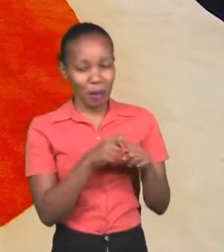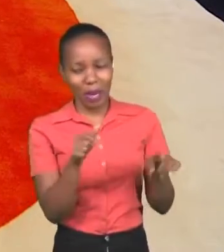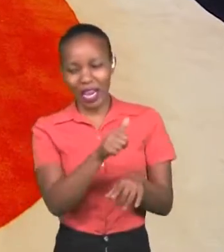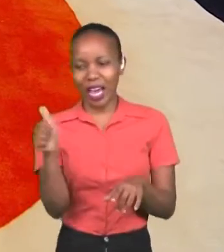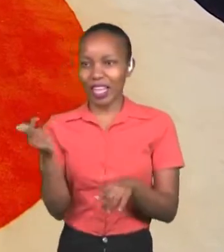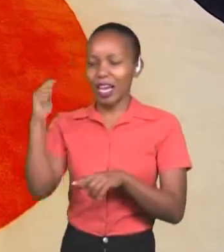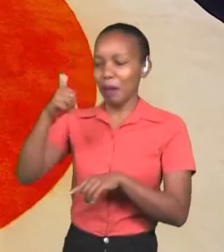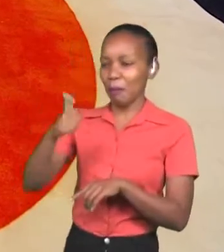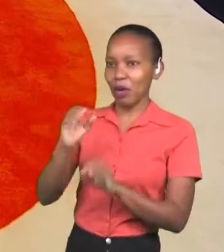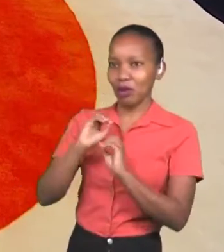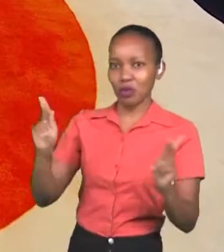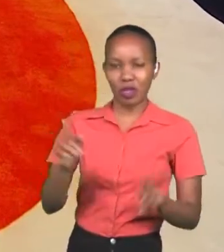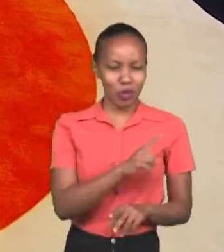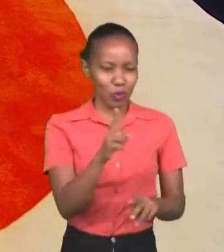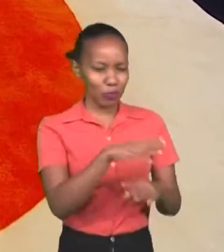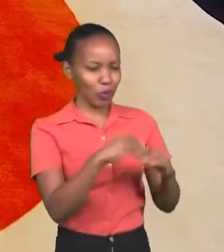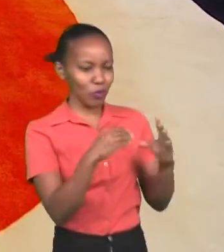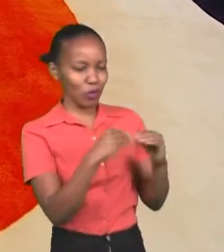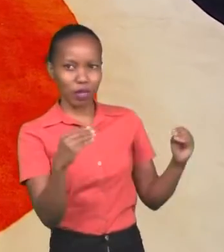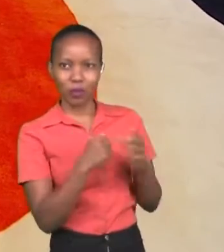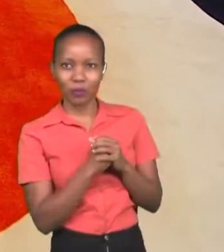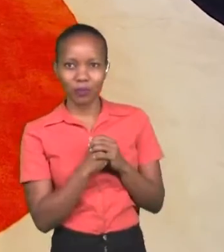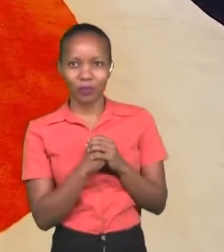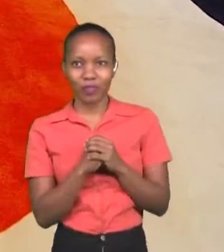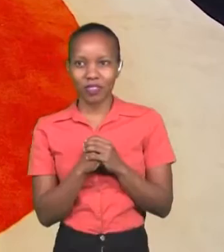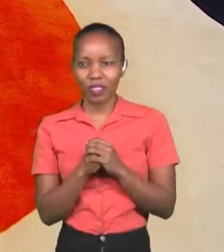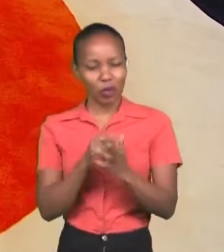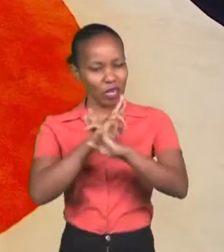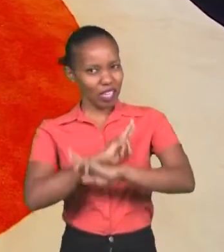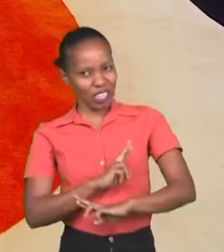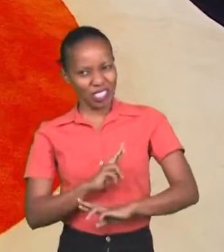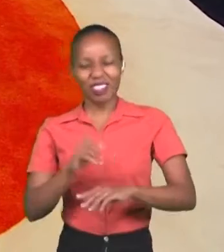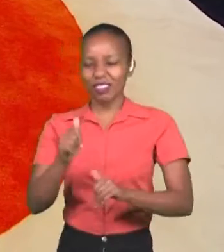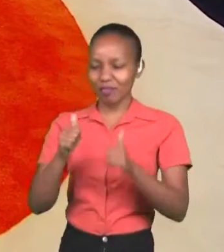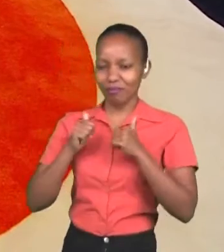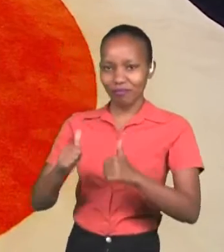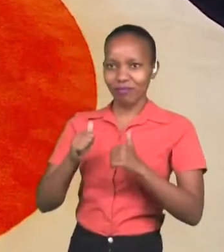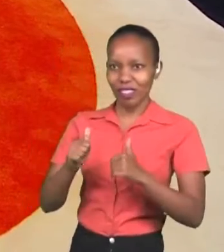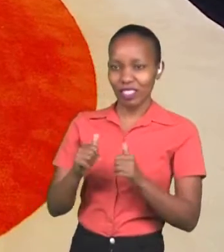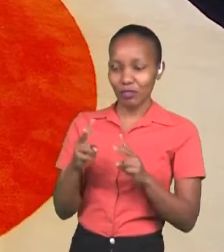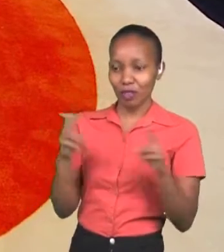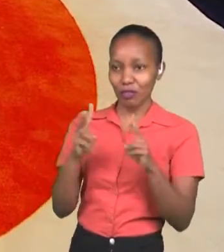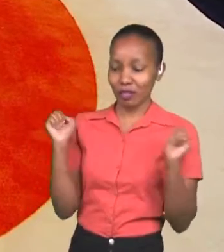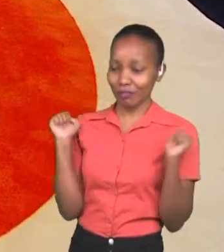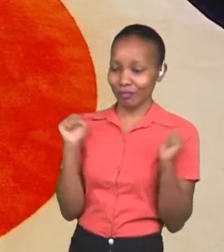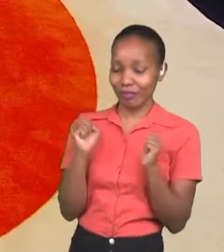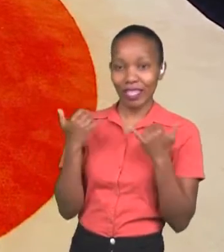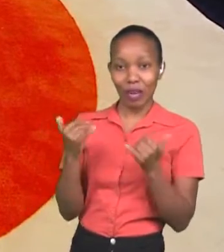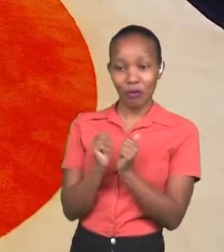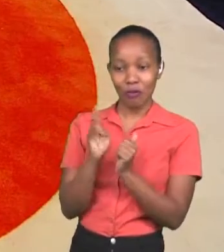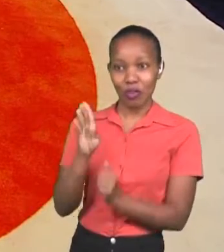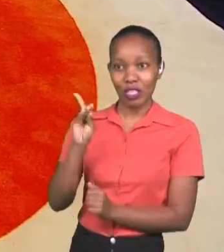Anyway, guys, you look comfortable, by the way. I like the fact that you guys are relaxed. You're warm, Yeah. It's so cold. We are actually at 14 degrees Celsius.